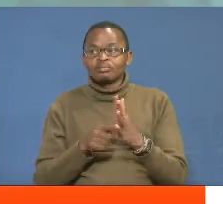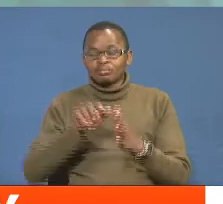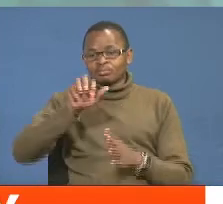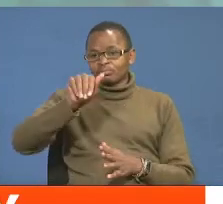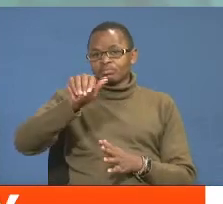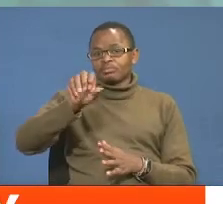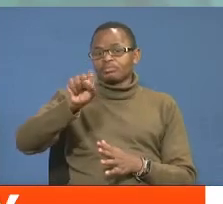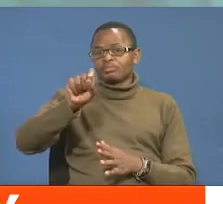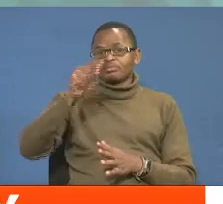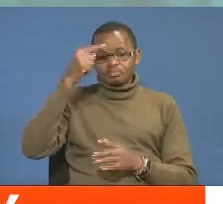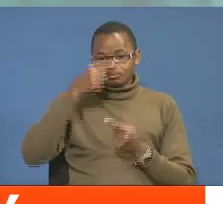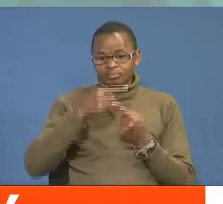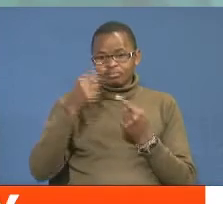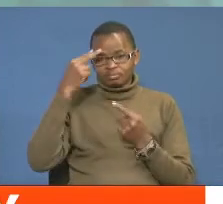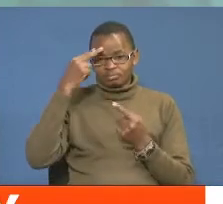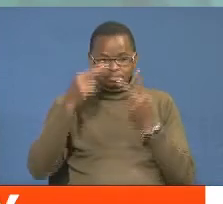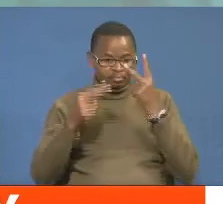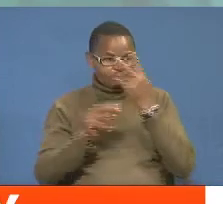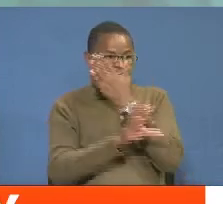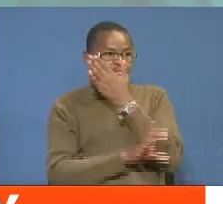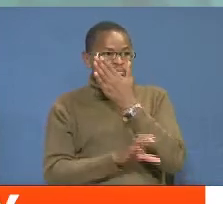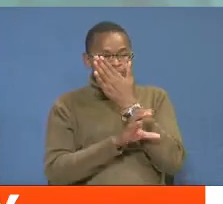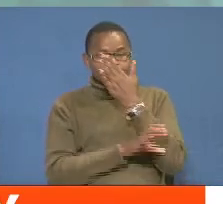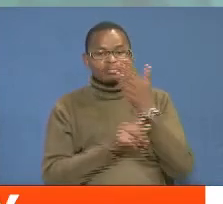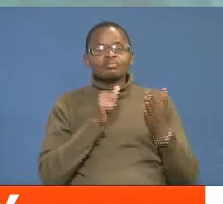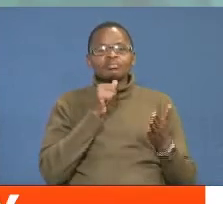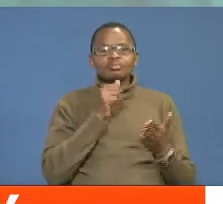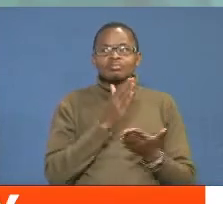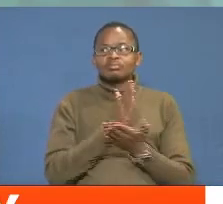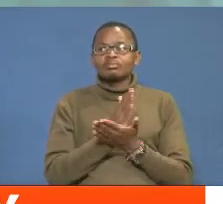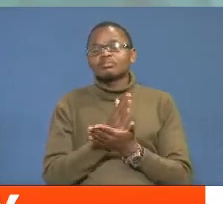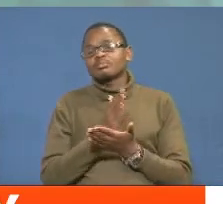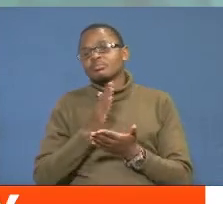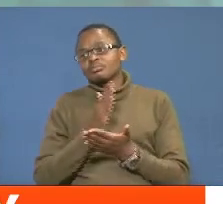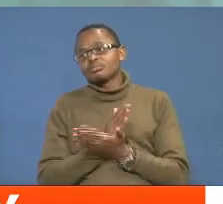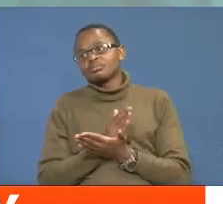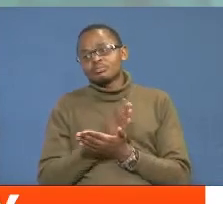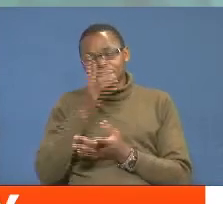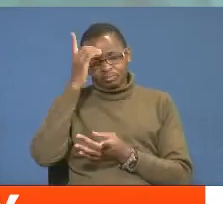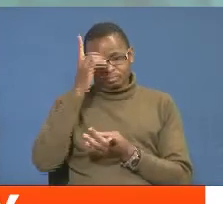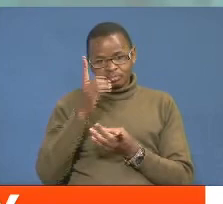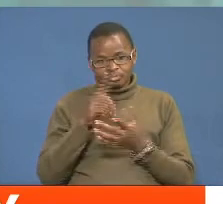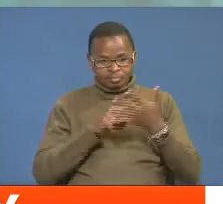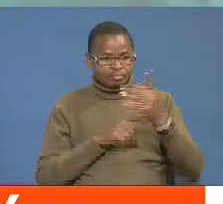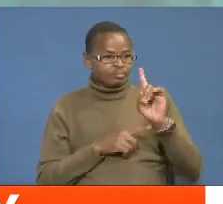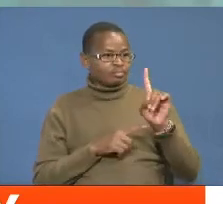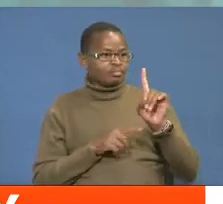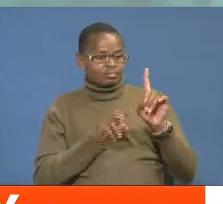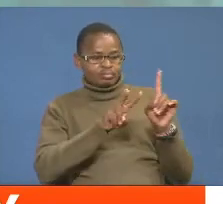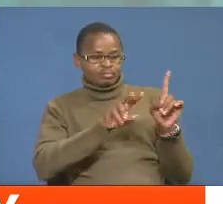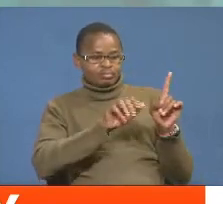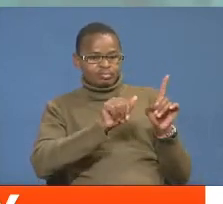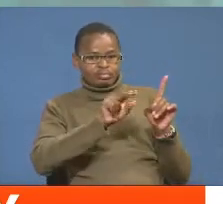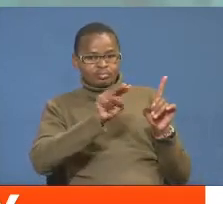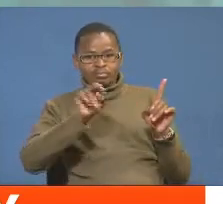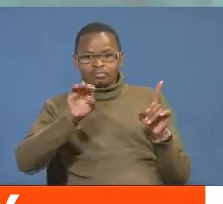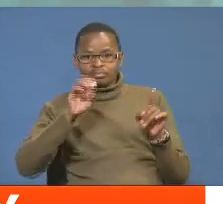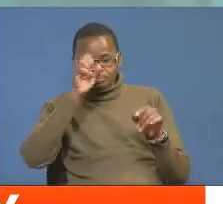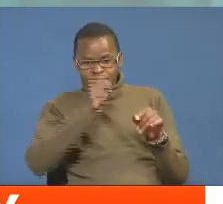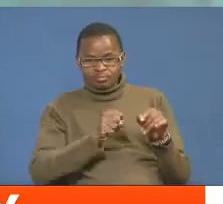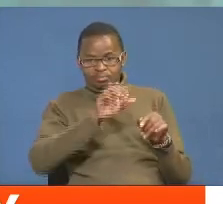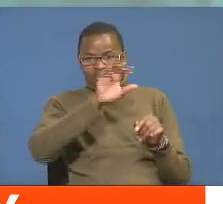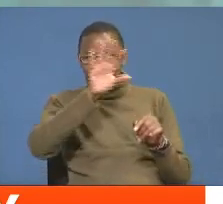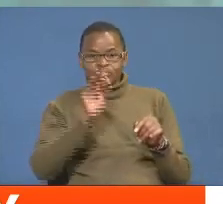AstraZeneca vaccine, but you're seeing different countries not really decide to use one particular vaccine, like in South